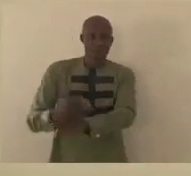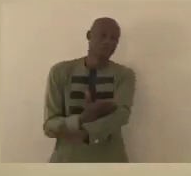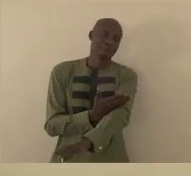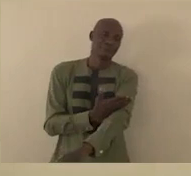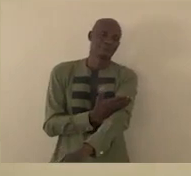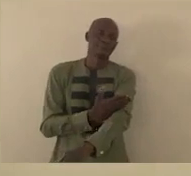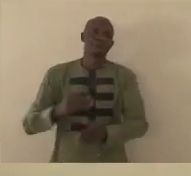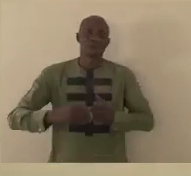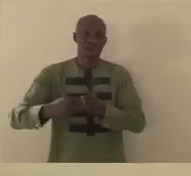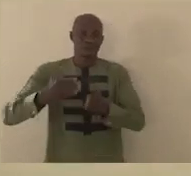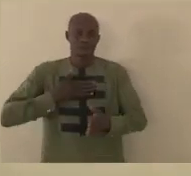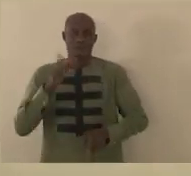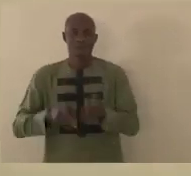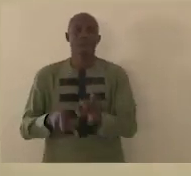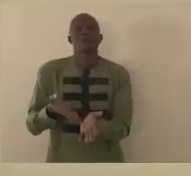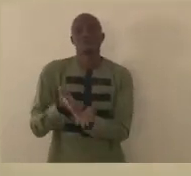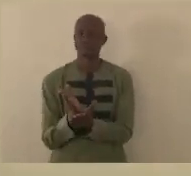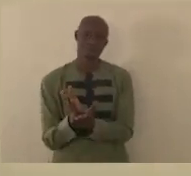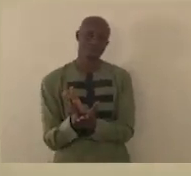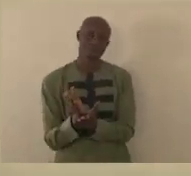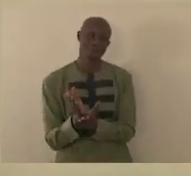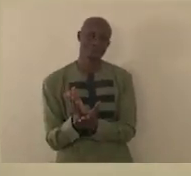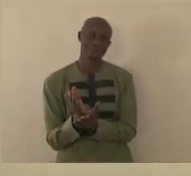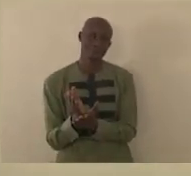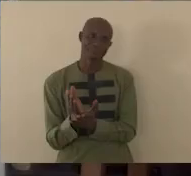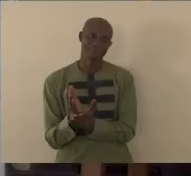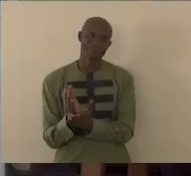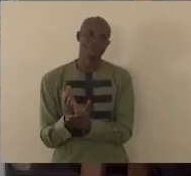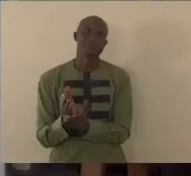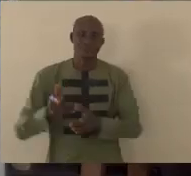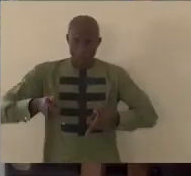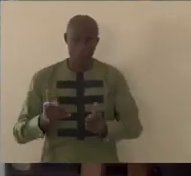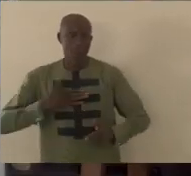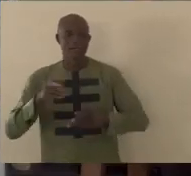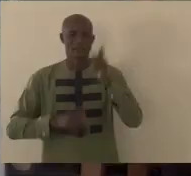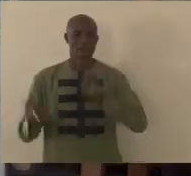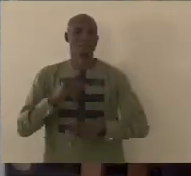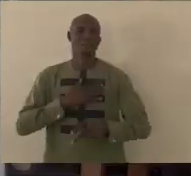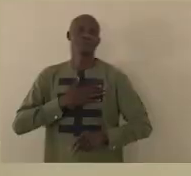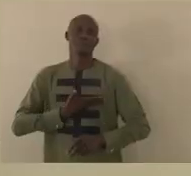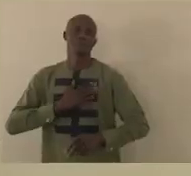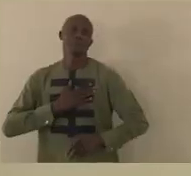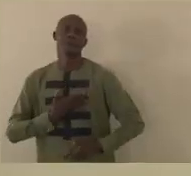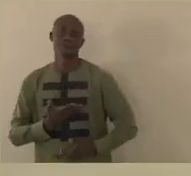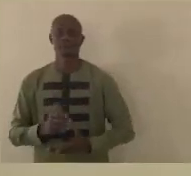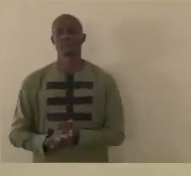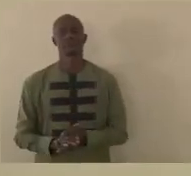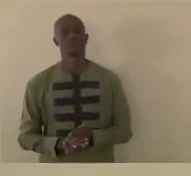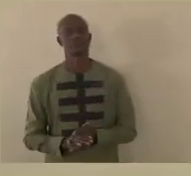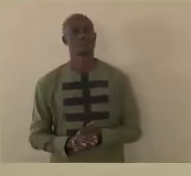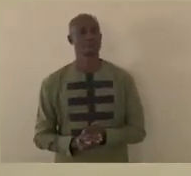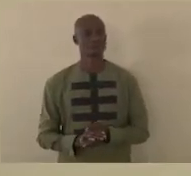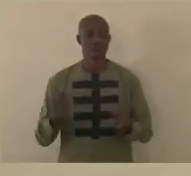improvement. Lead my people right. Let my people breathe. Let my people breathe. Then